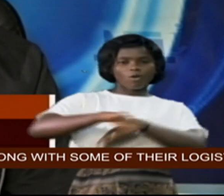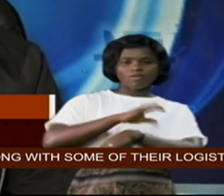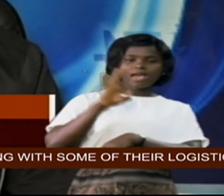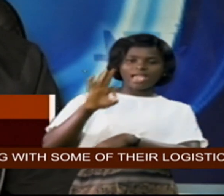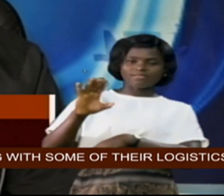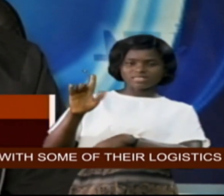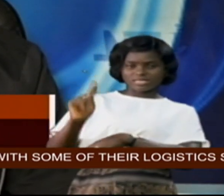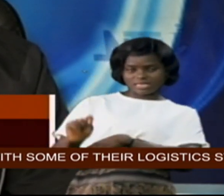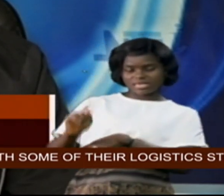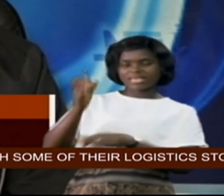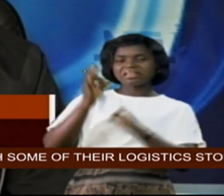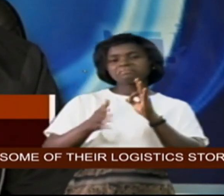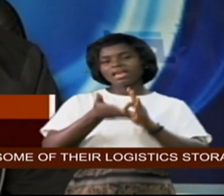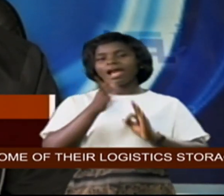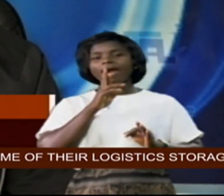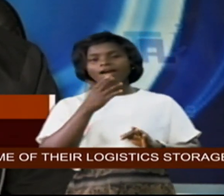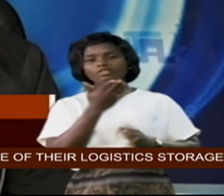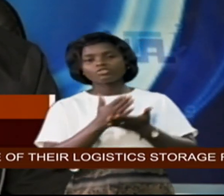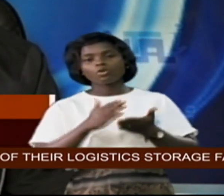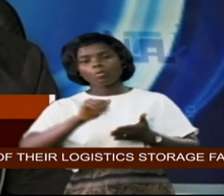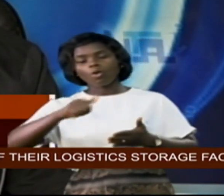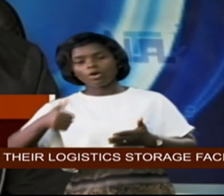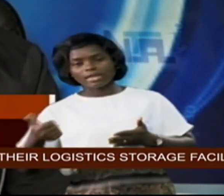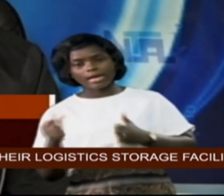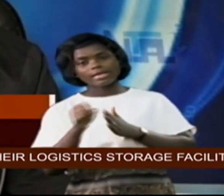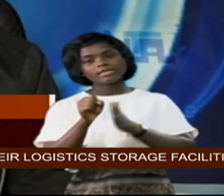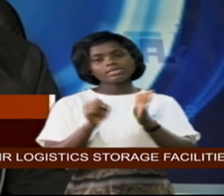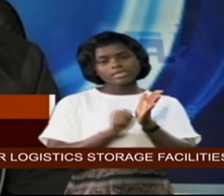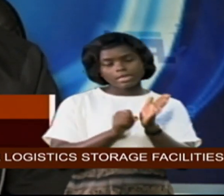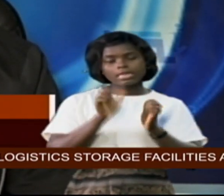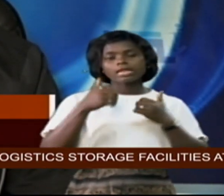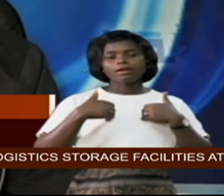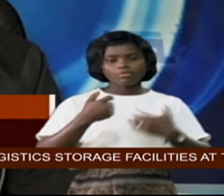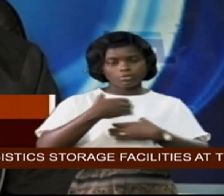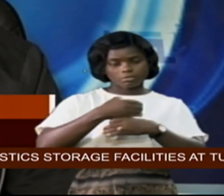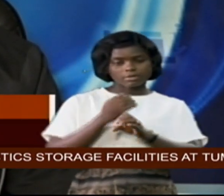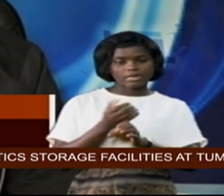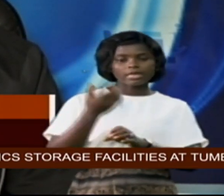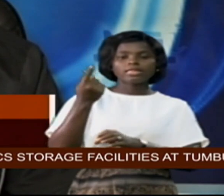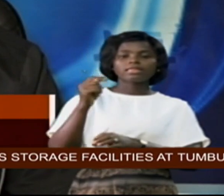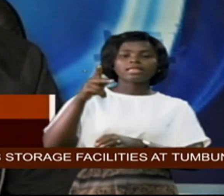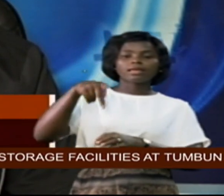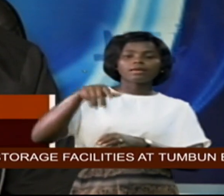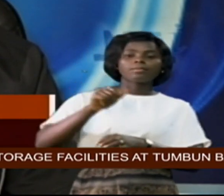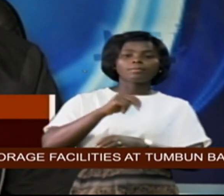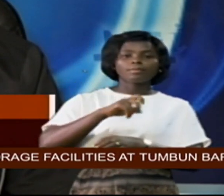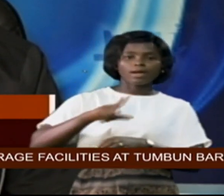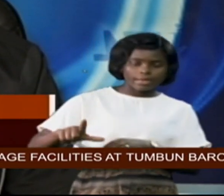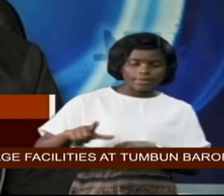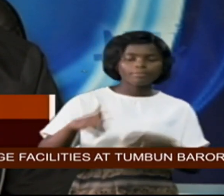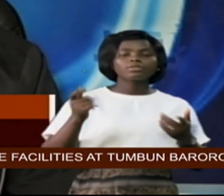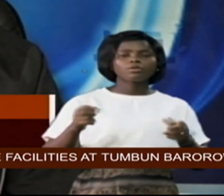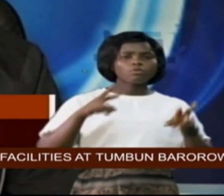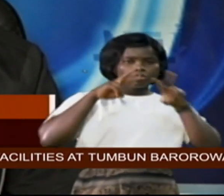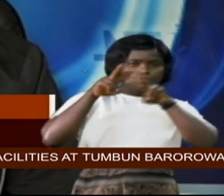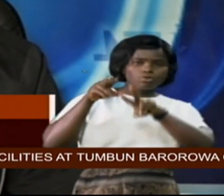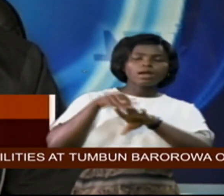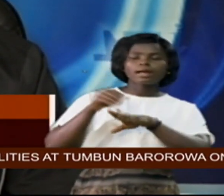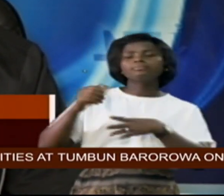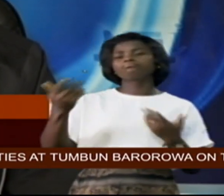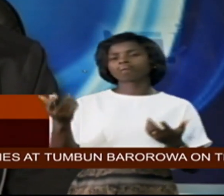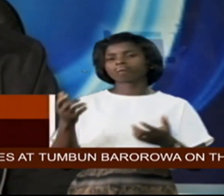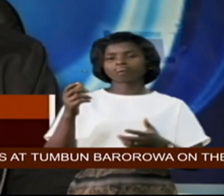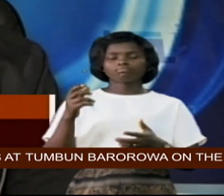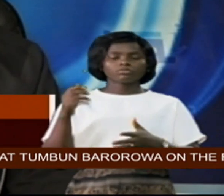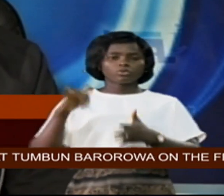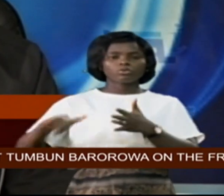if there are some other states that could not set up the panel will also look at complaints from those states.